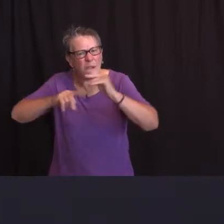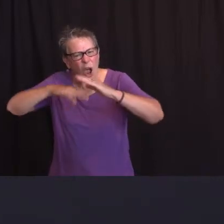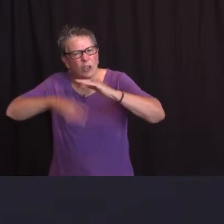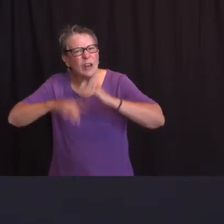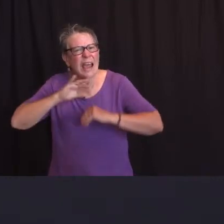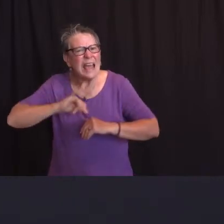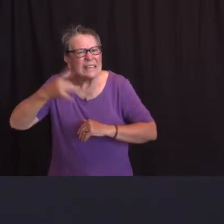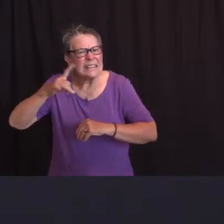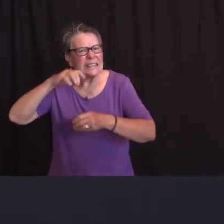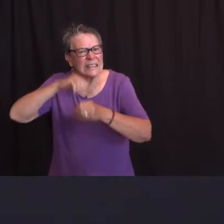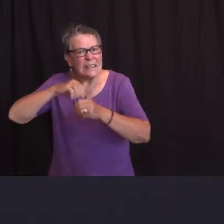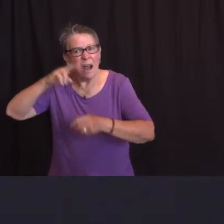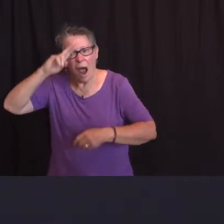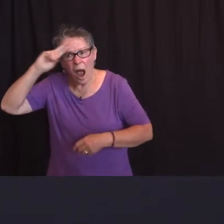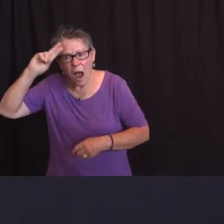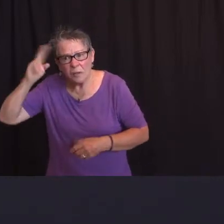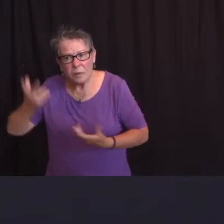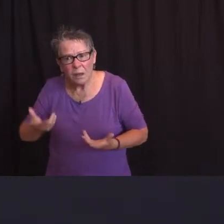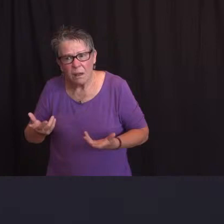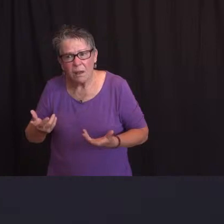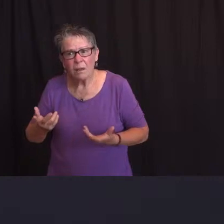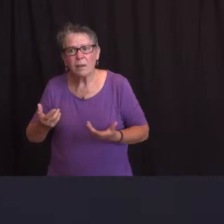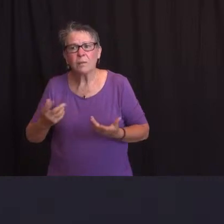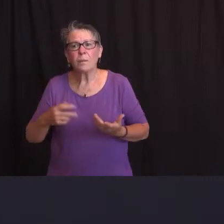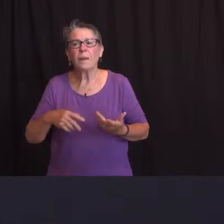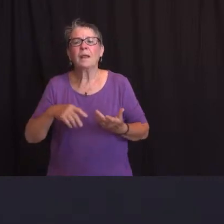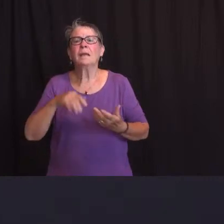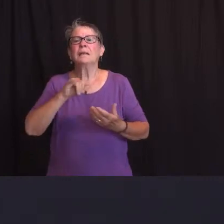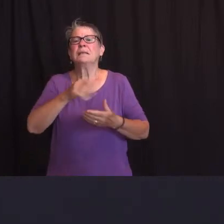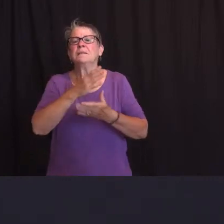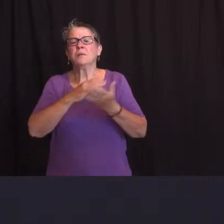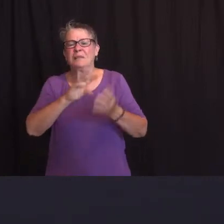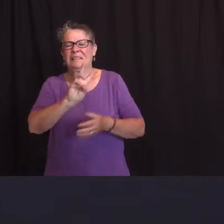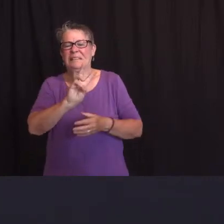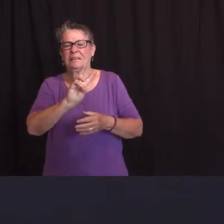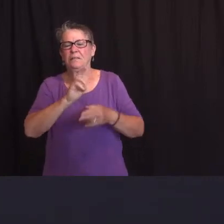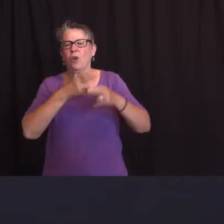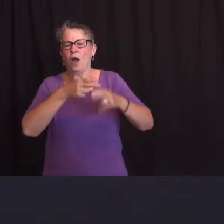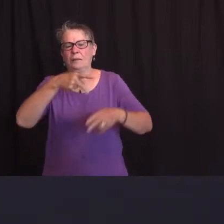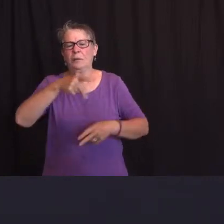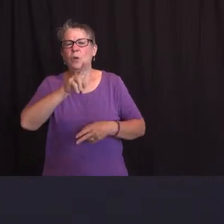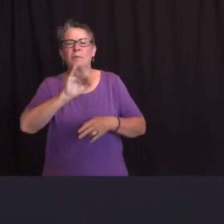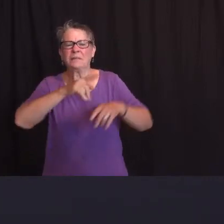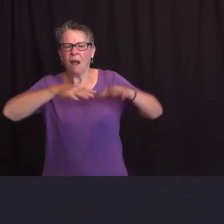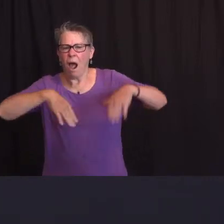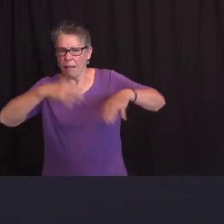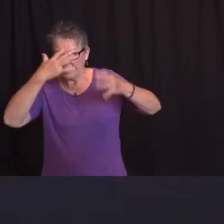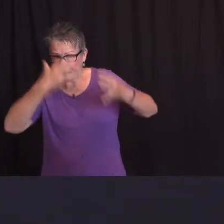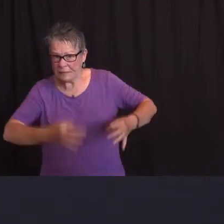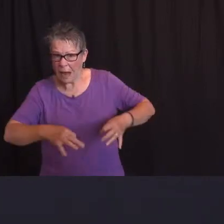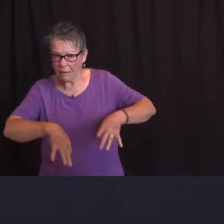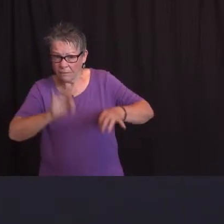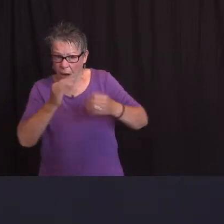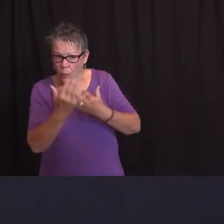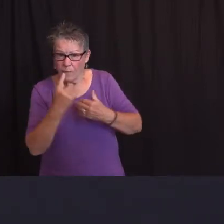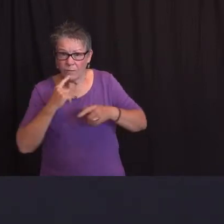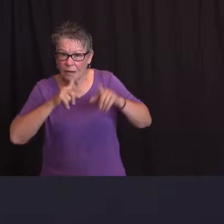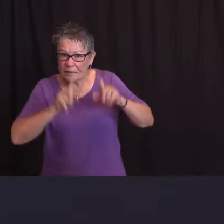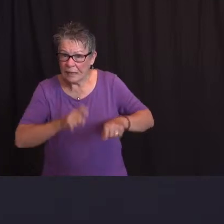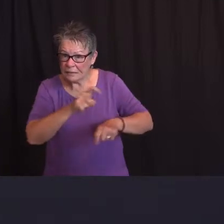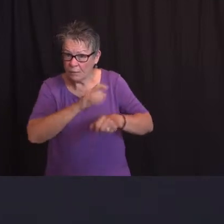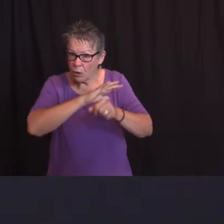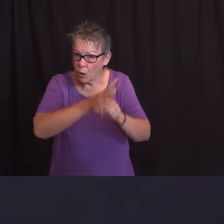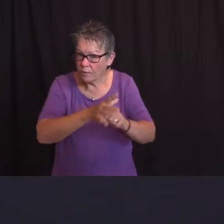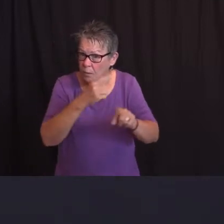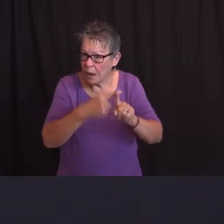6 are persons under investigation. The trend is also affecting our long-term care facilities, which, as